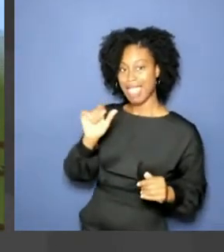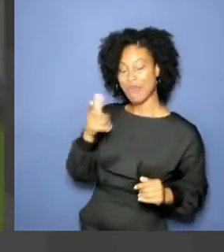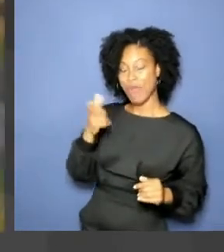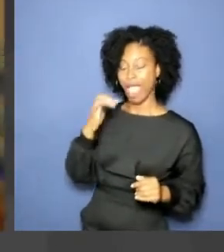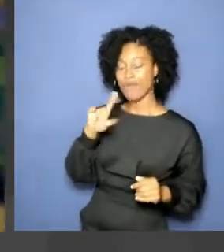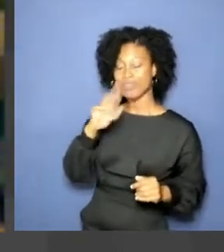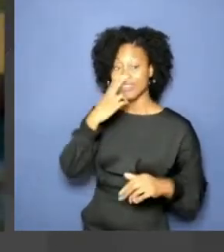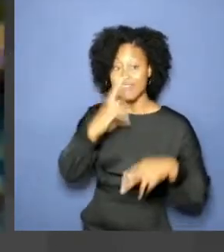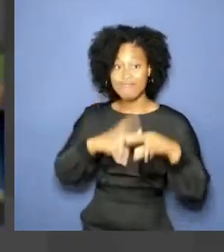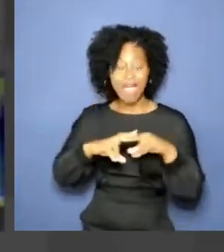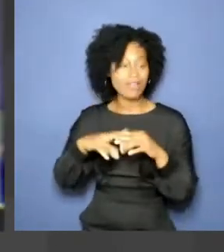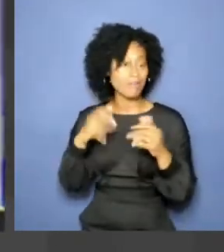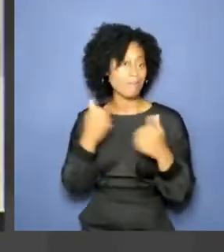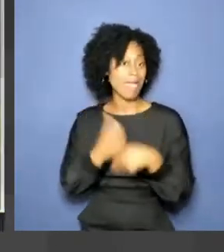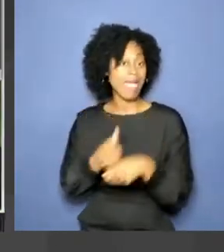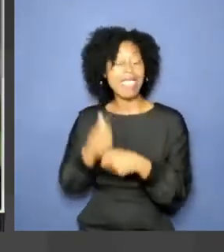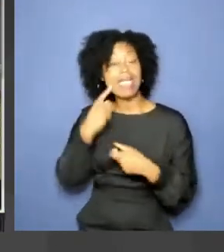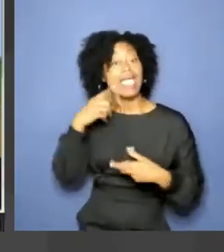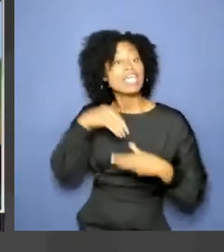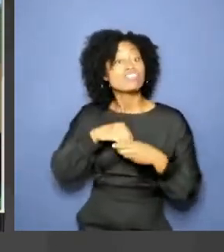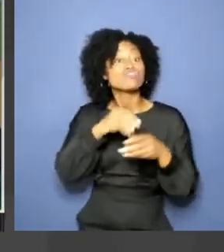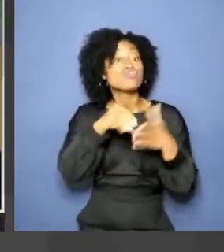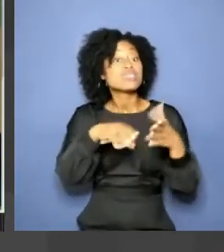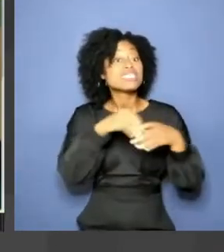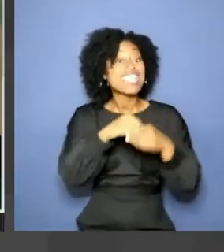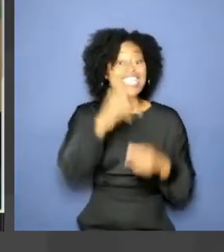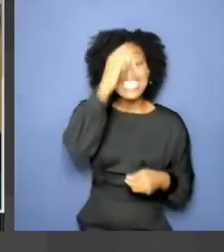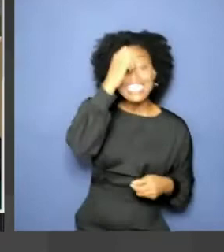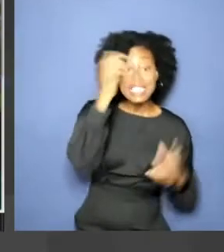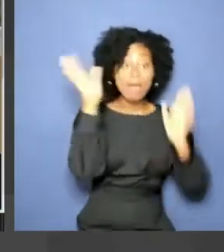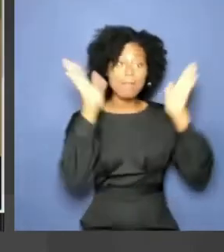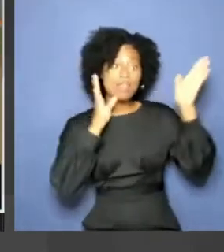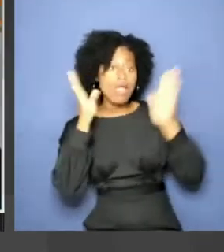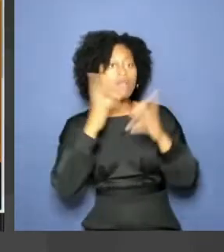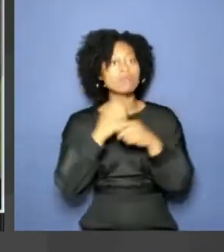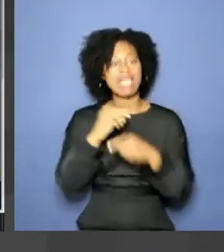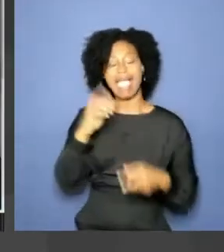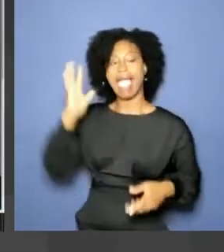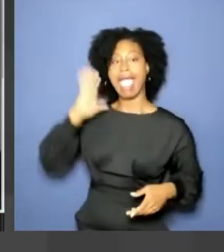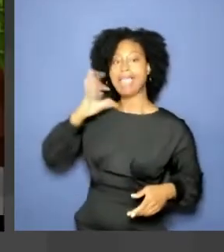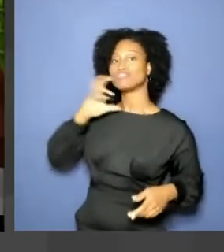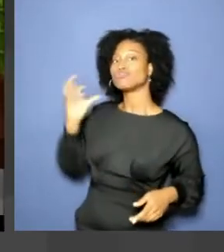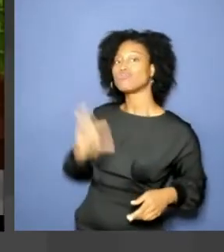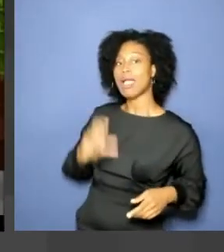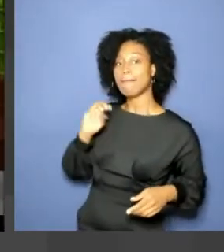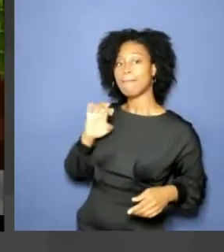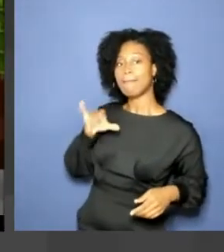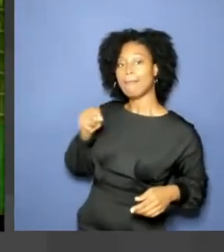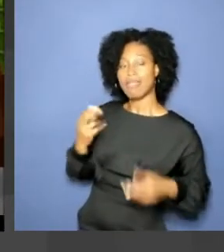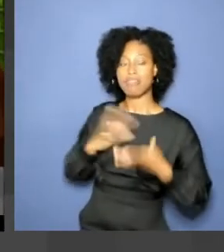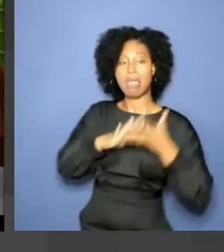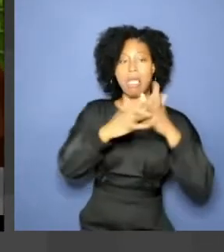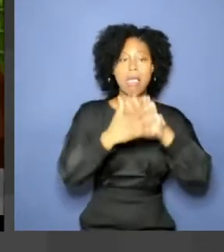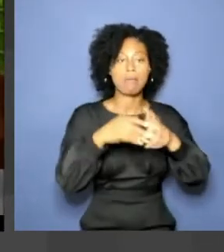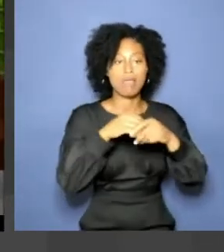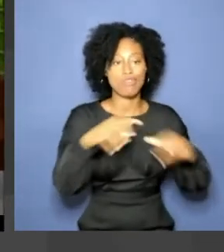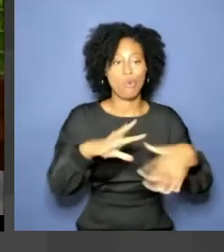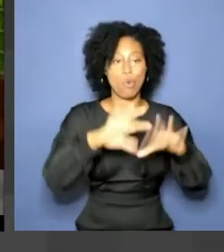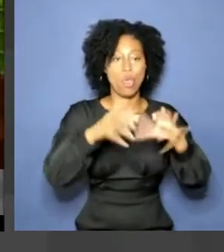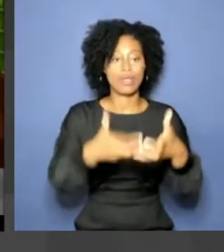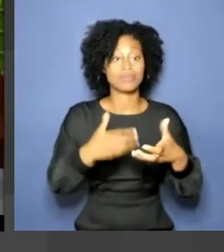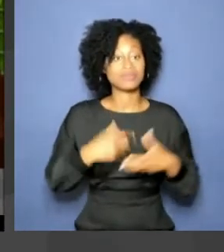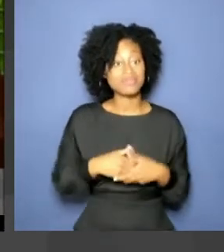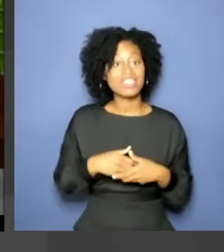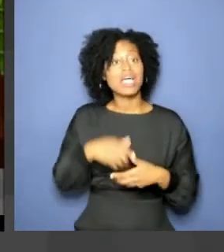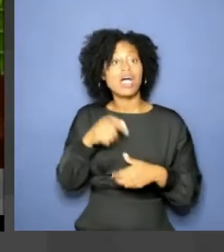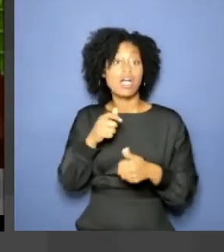and Malaysia translated ancient myths into Minecraft worlds. Under the guidance of my educator Kamal Ma'am, I